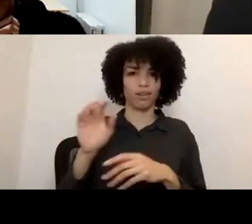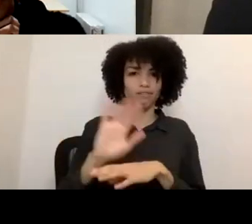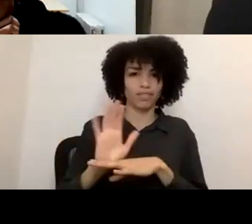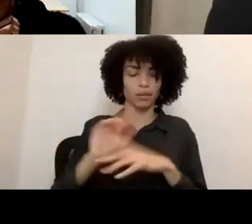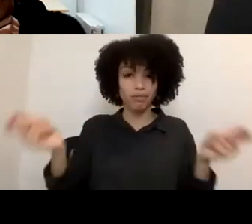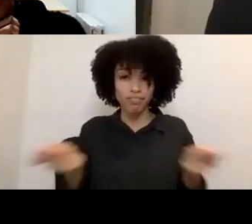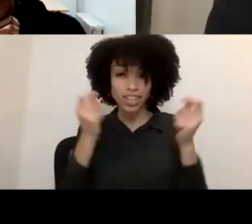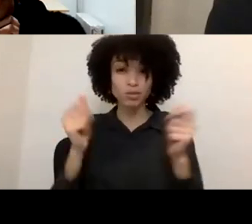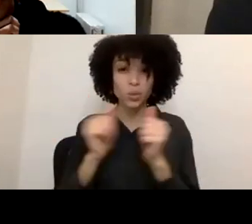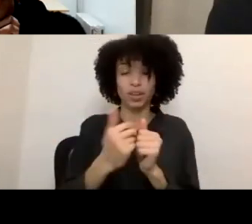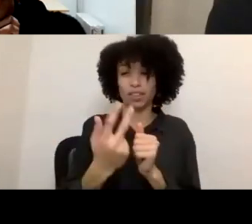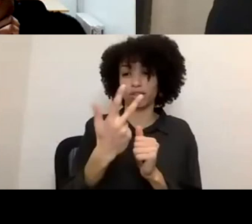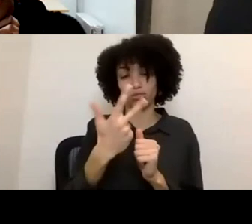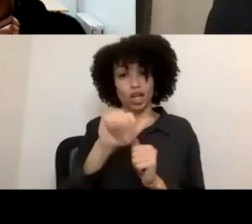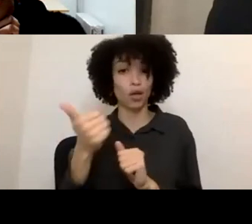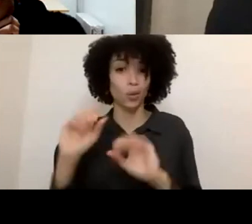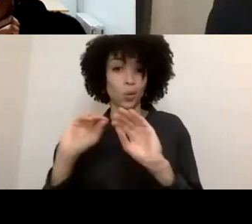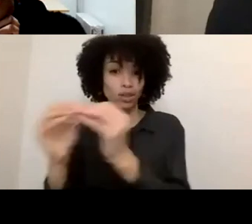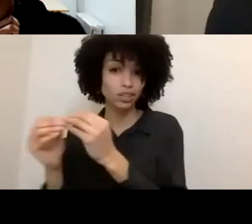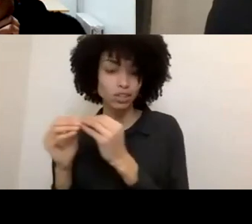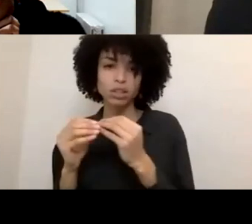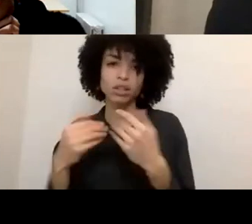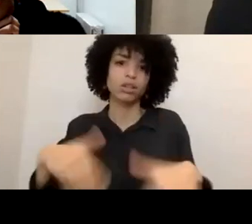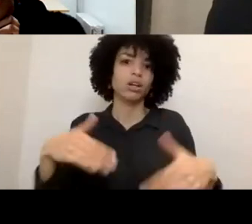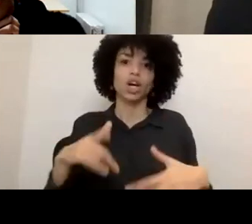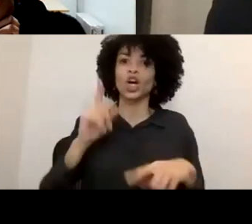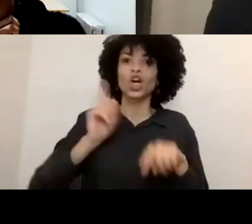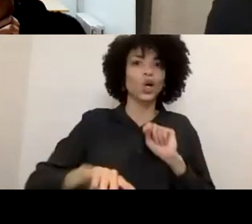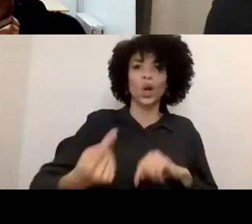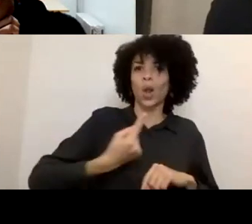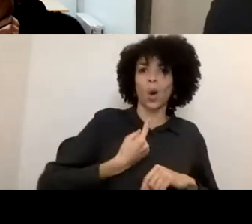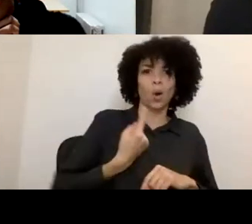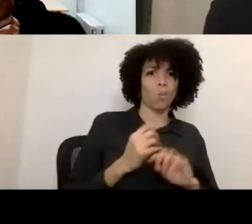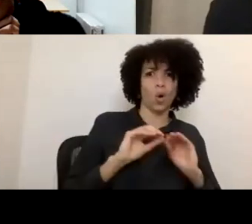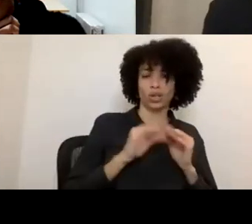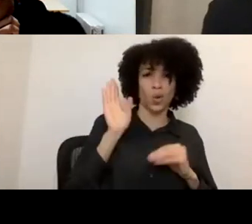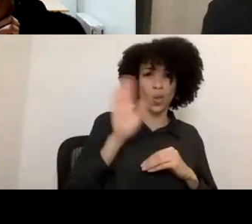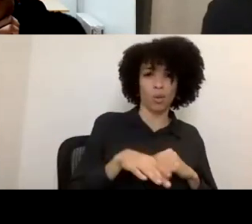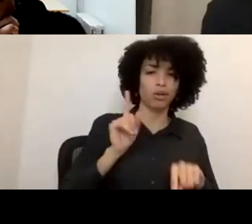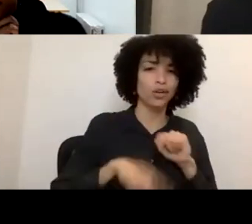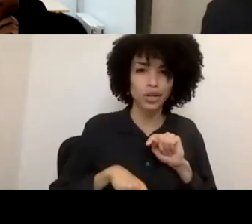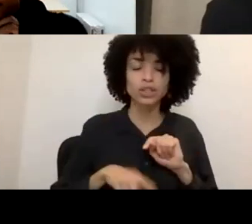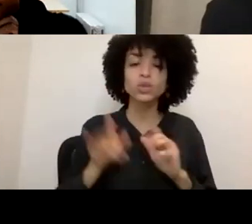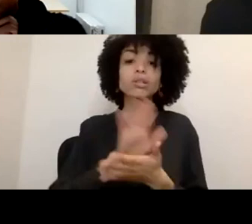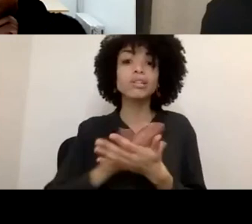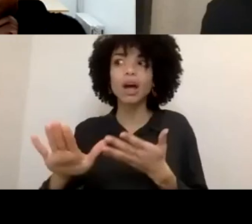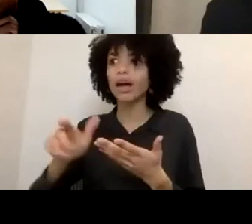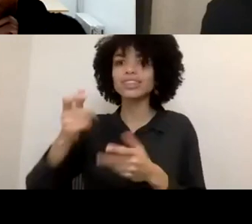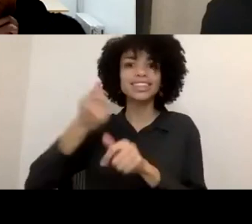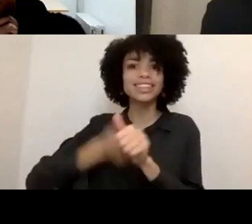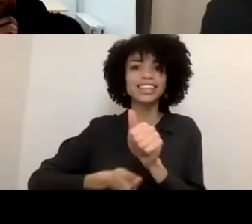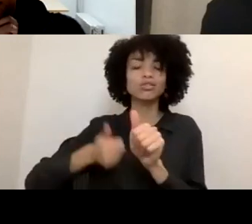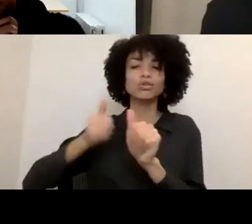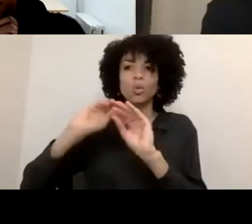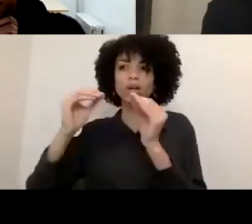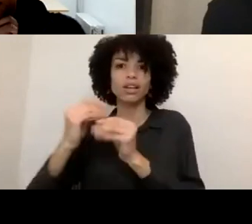we had, we couldn't have done individually. So, pulling resources, each organization had its own strength. We brought